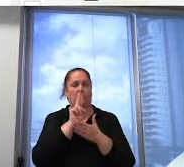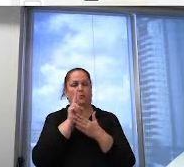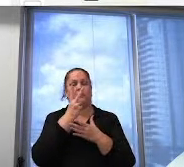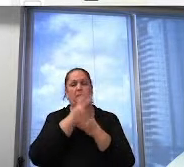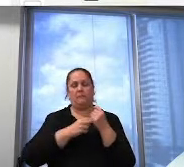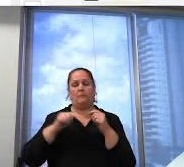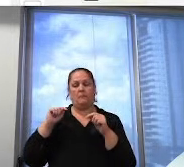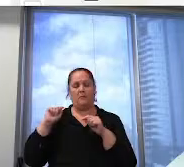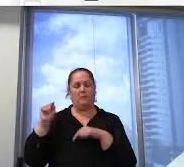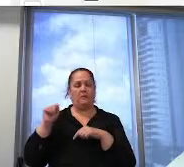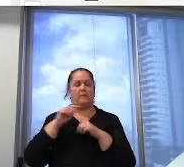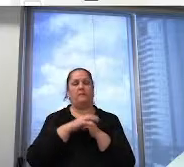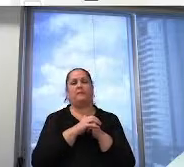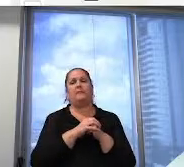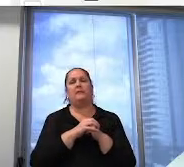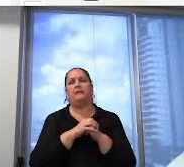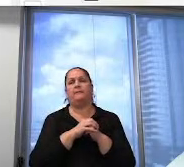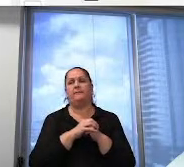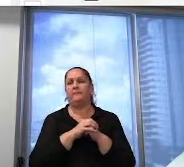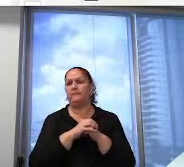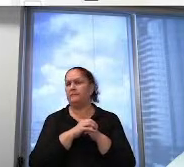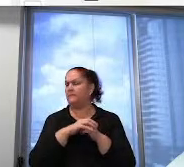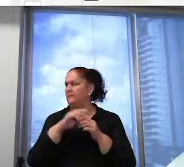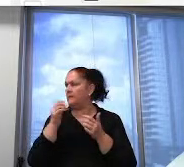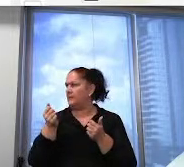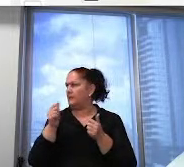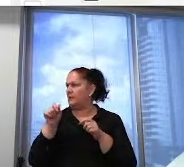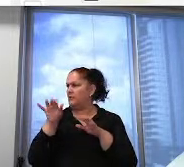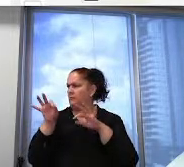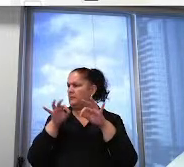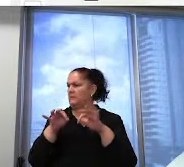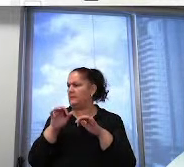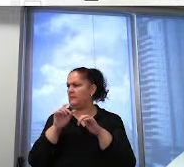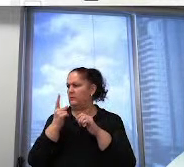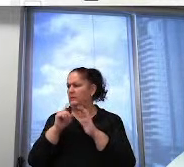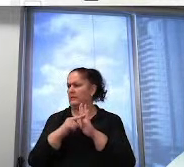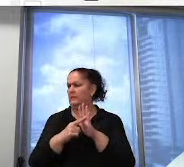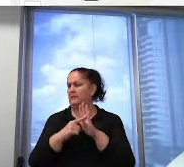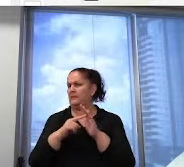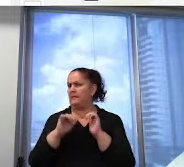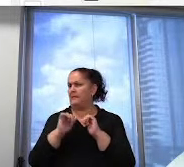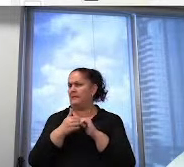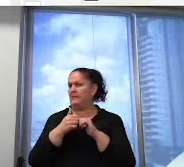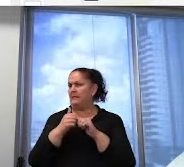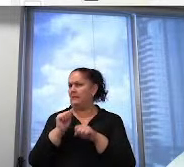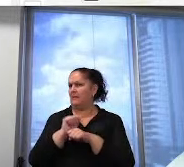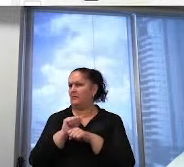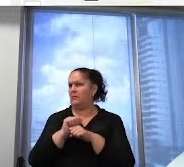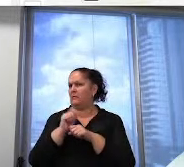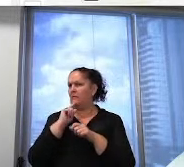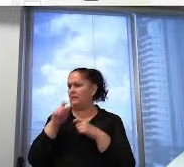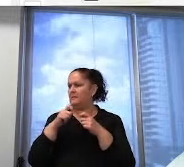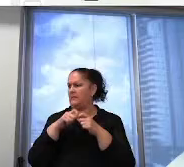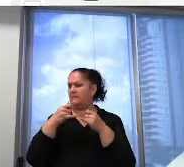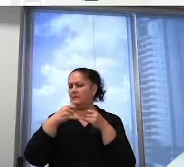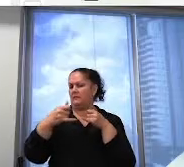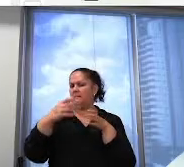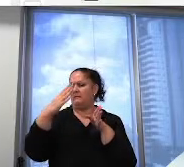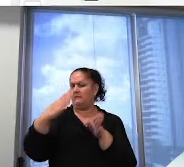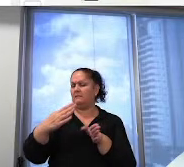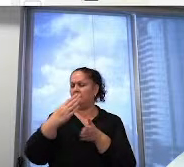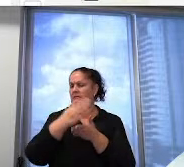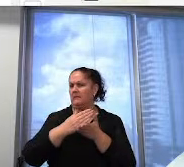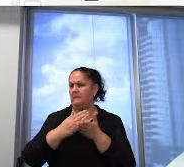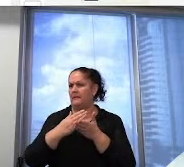both coupled and do it at once. But can you walk through an example of how that would work for a particular